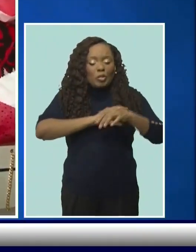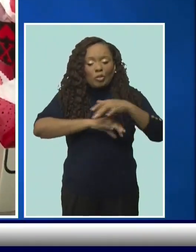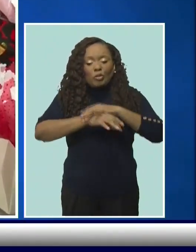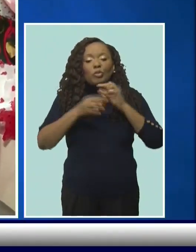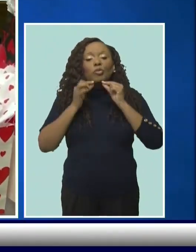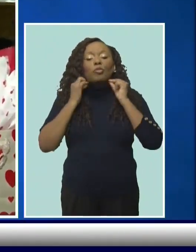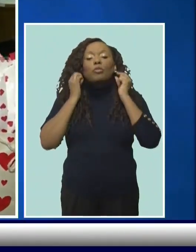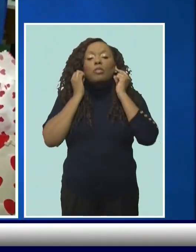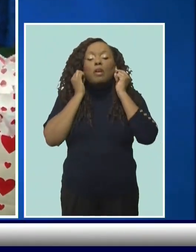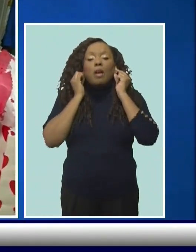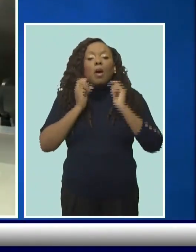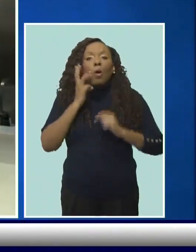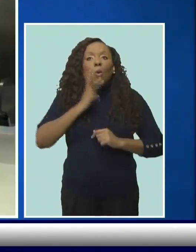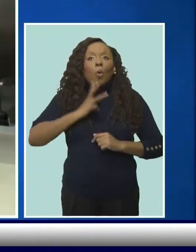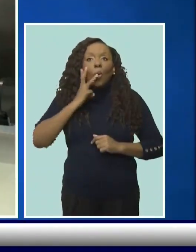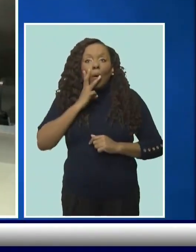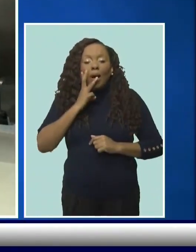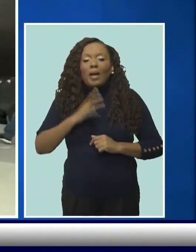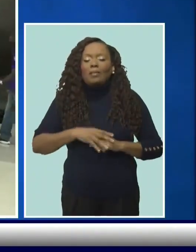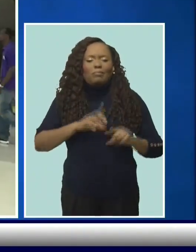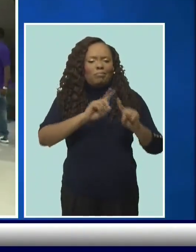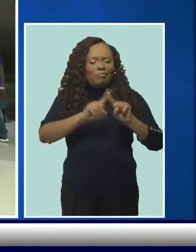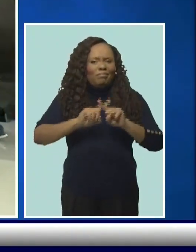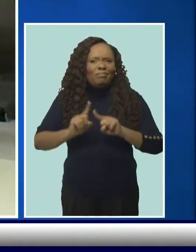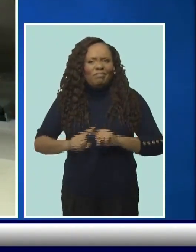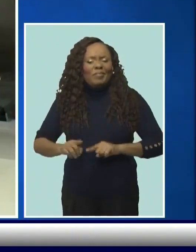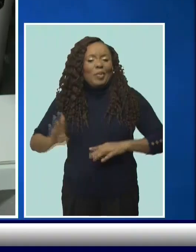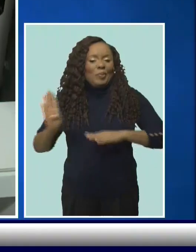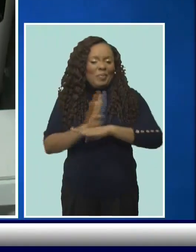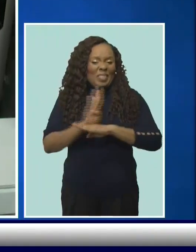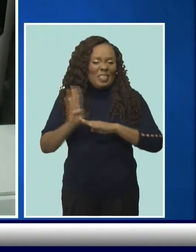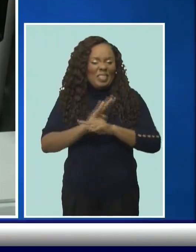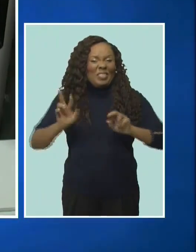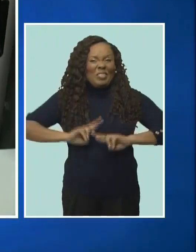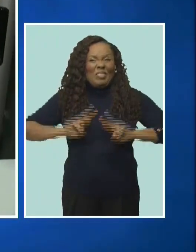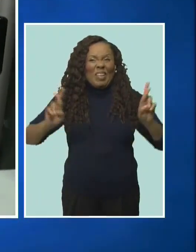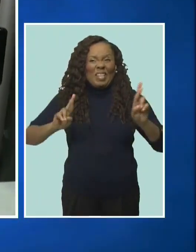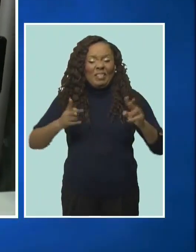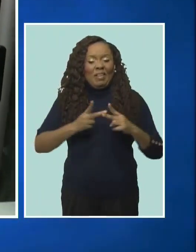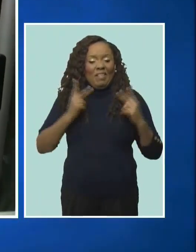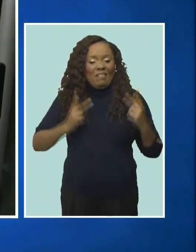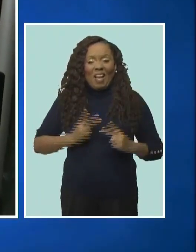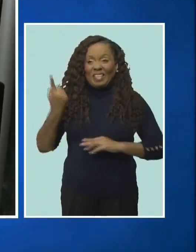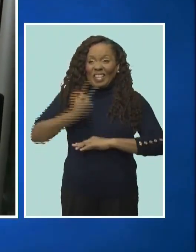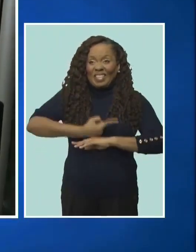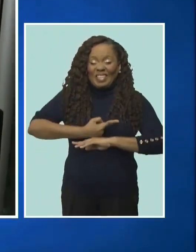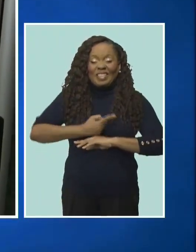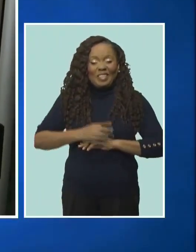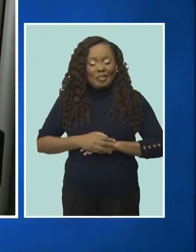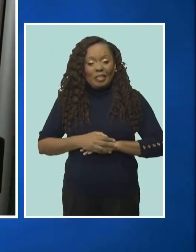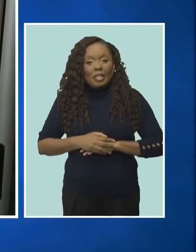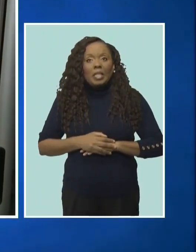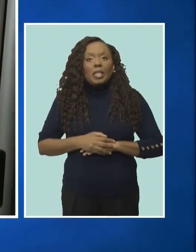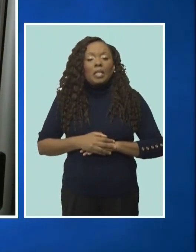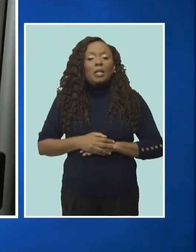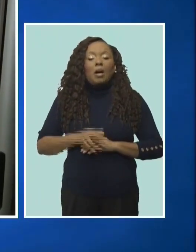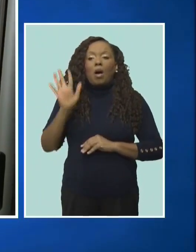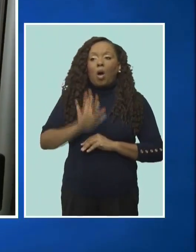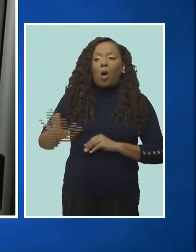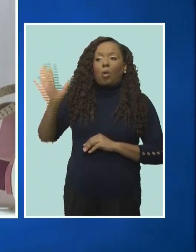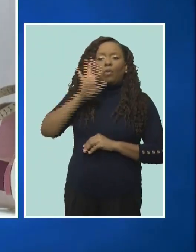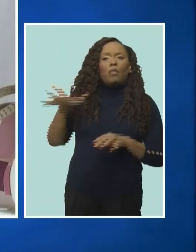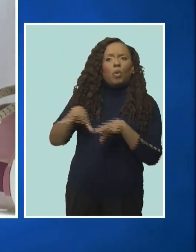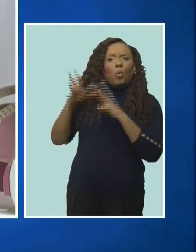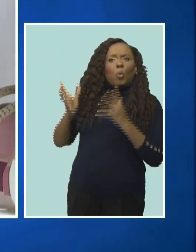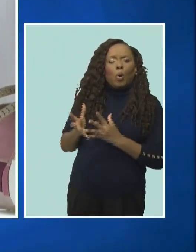gift cards, businesses in Bridgetown are ready for Valentine's Day sales. And even though the day recognized universally as the